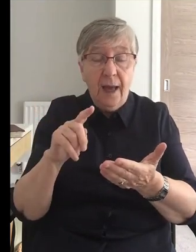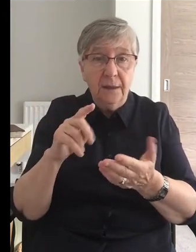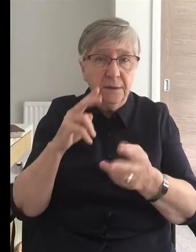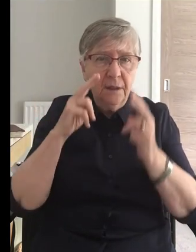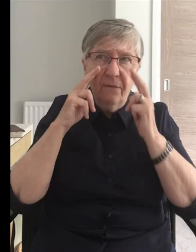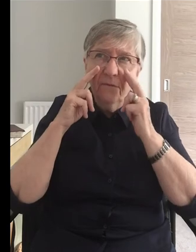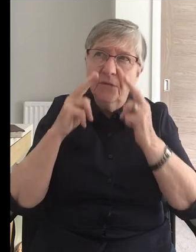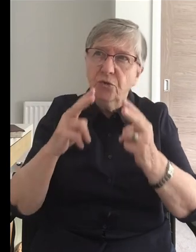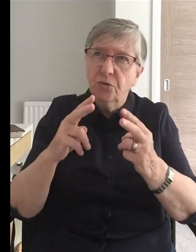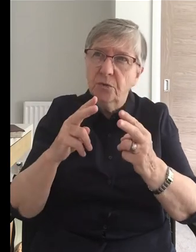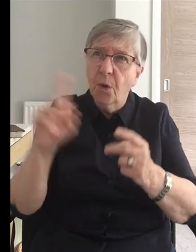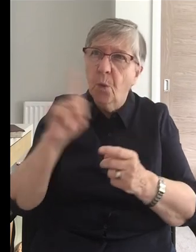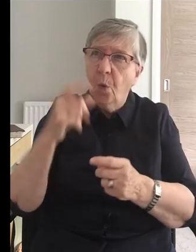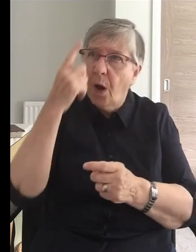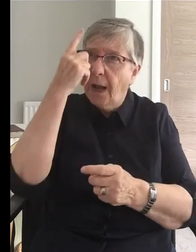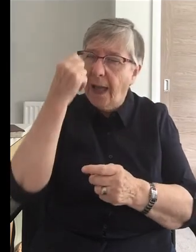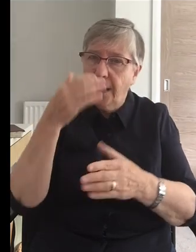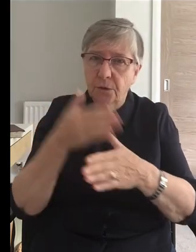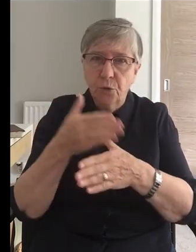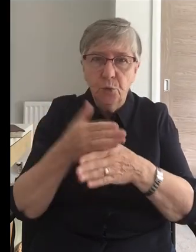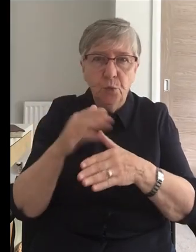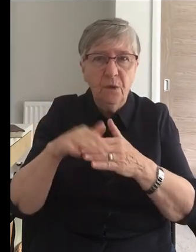what can be possible.